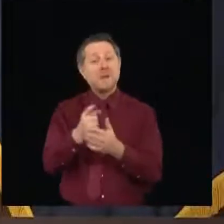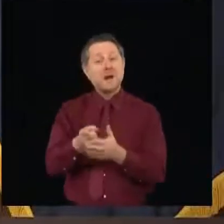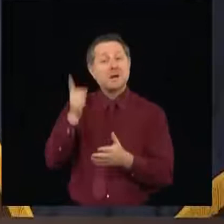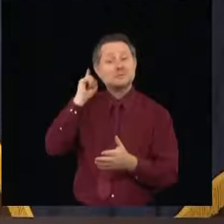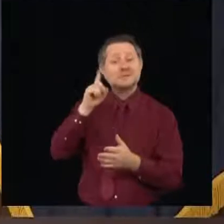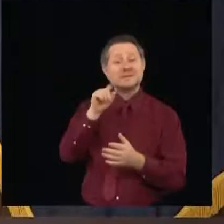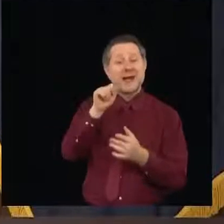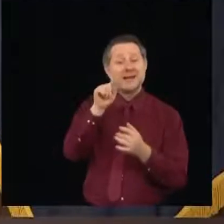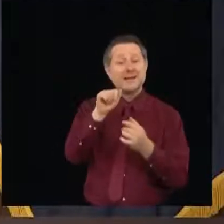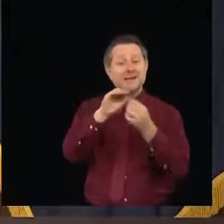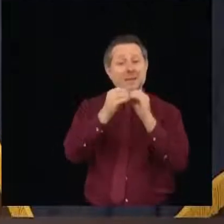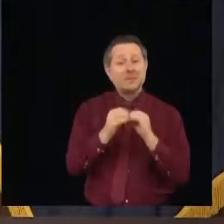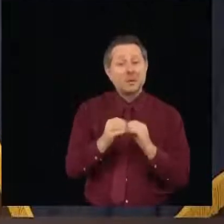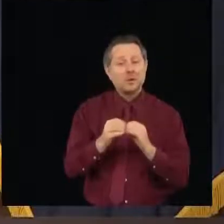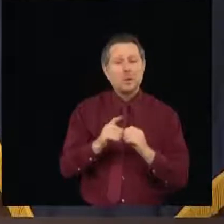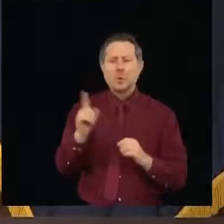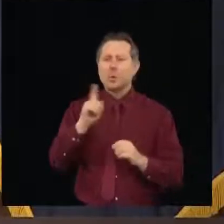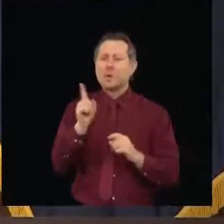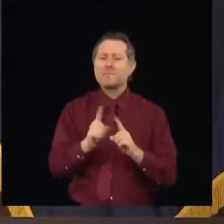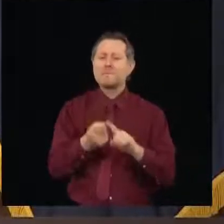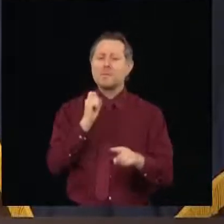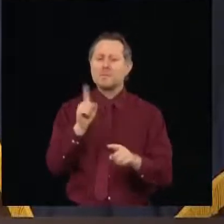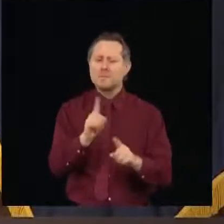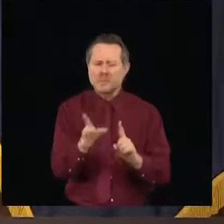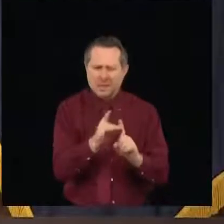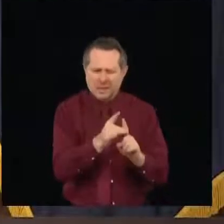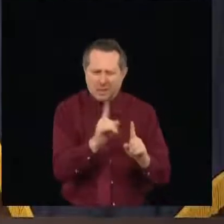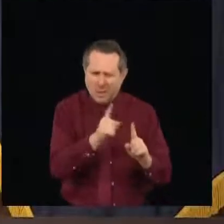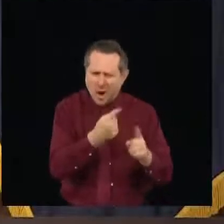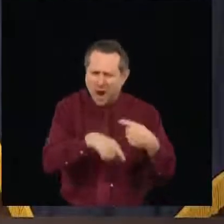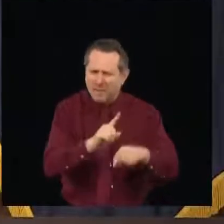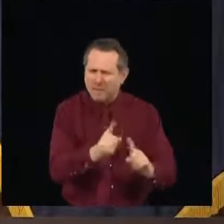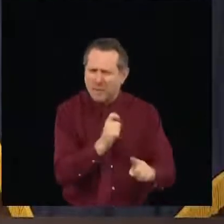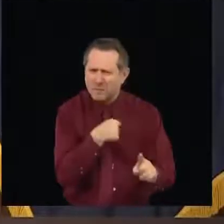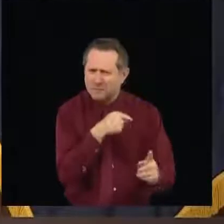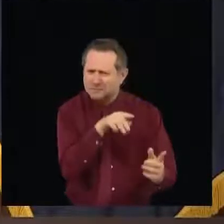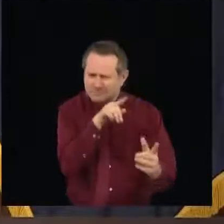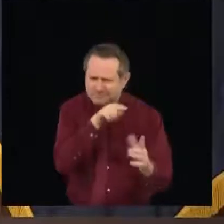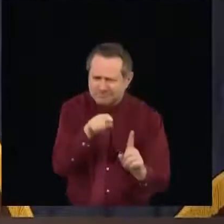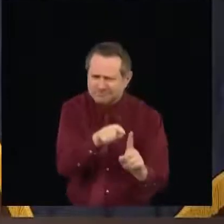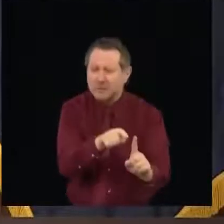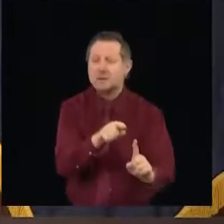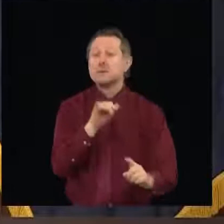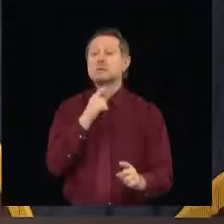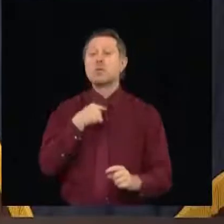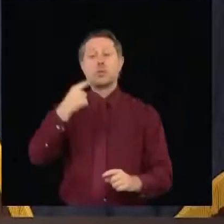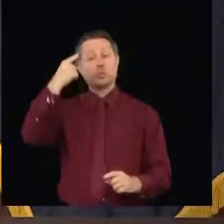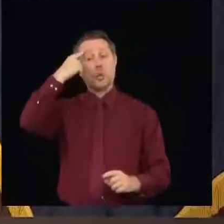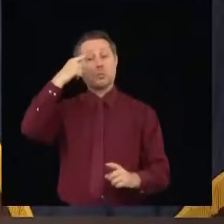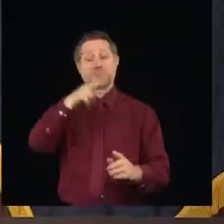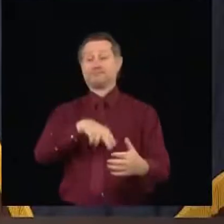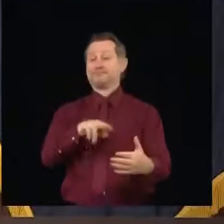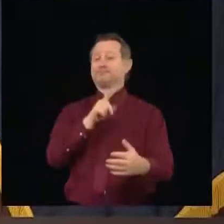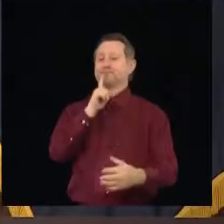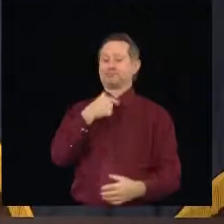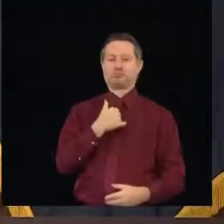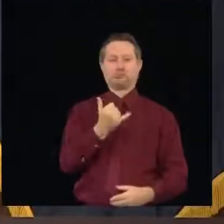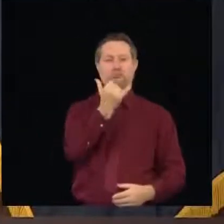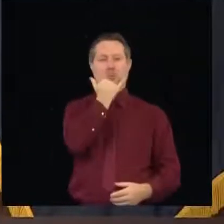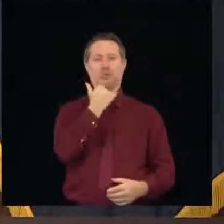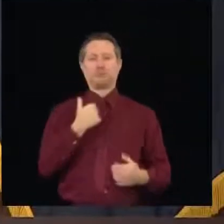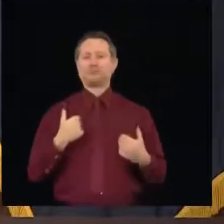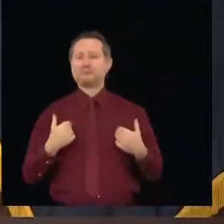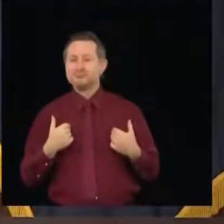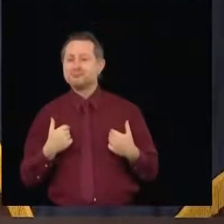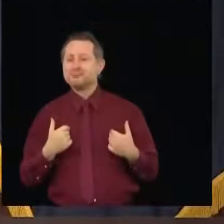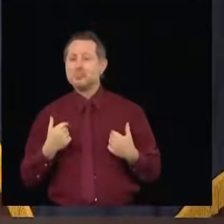those new cases coming from. I had a theory, which turned out to be wrong, like many of my theories. I